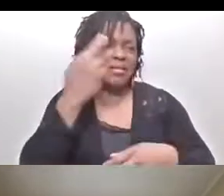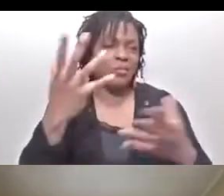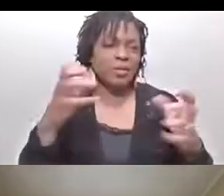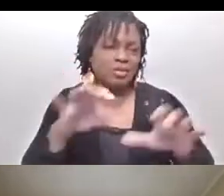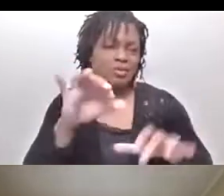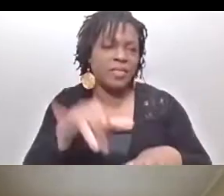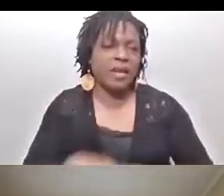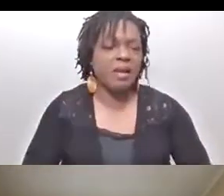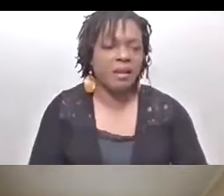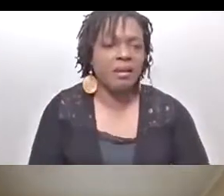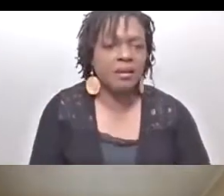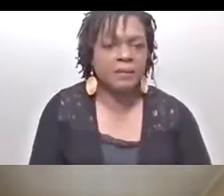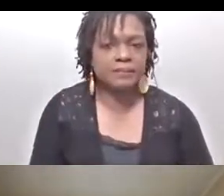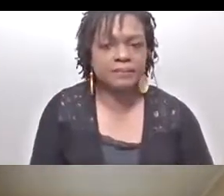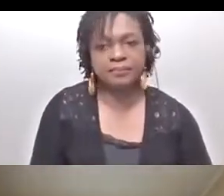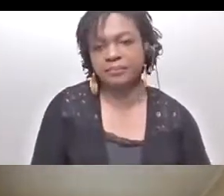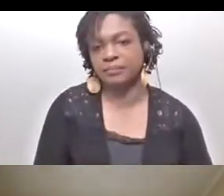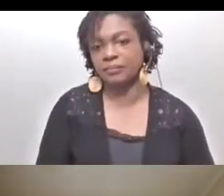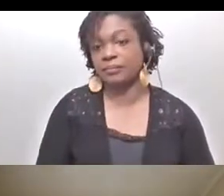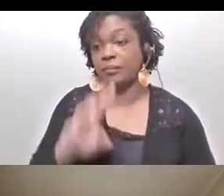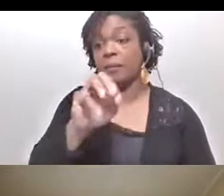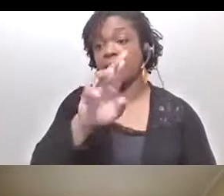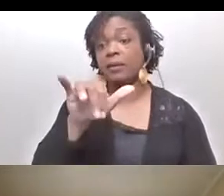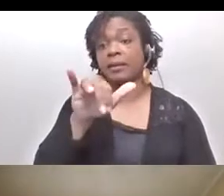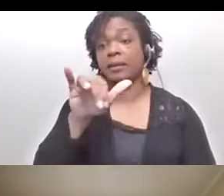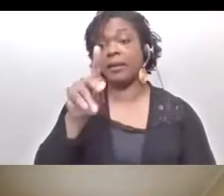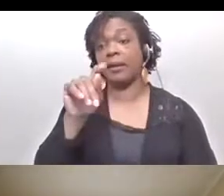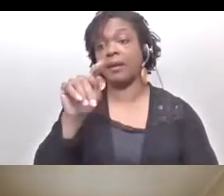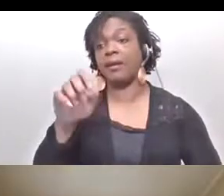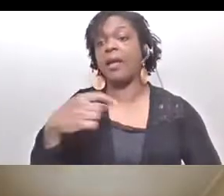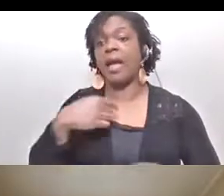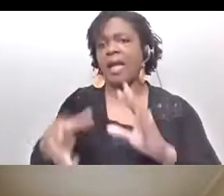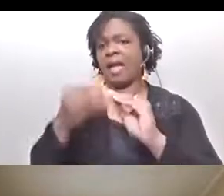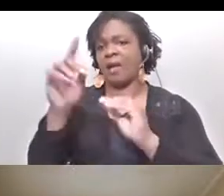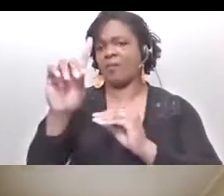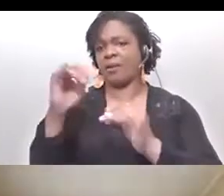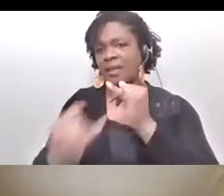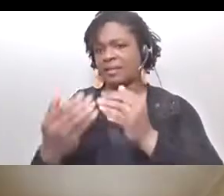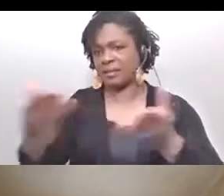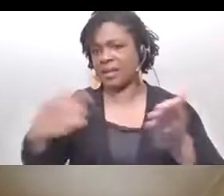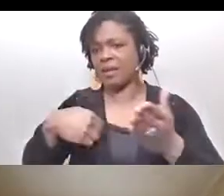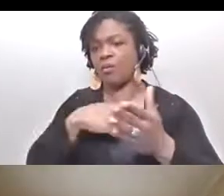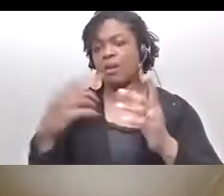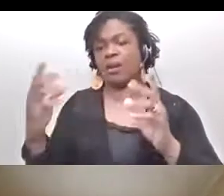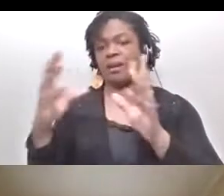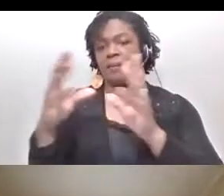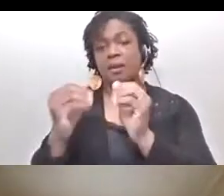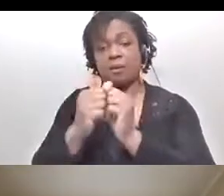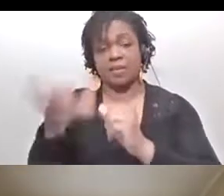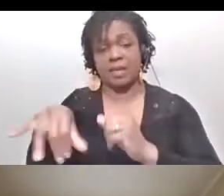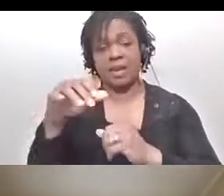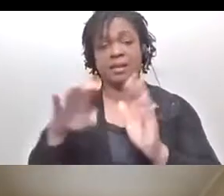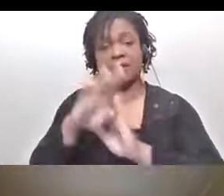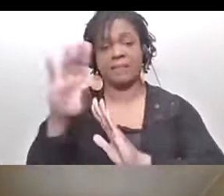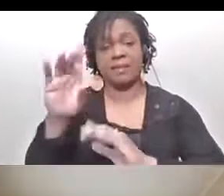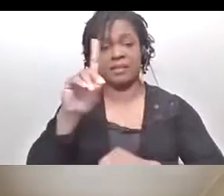way. And I'll add one last thing. We met with the Developmental Disabilities Council